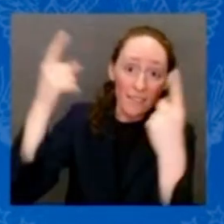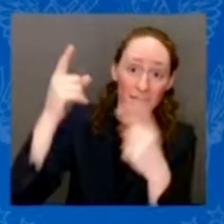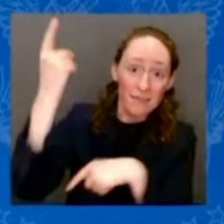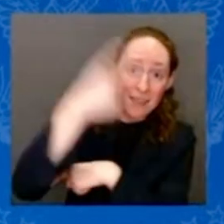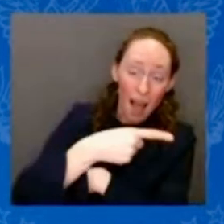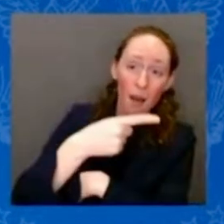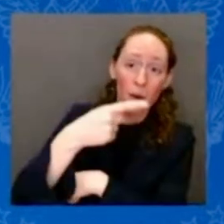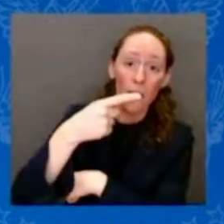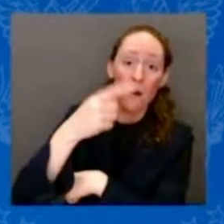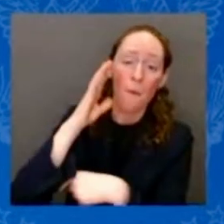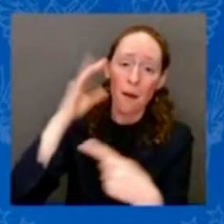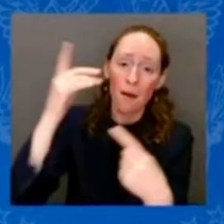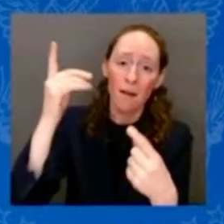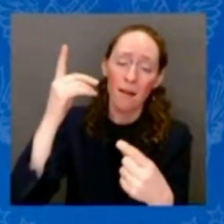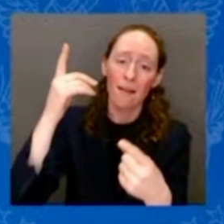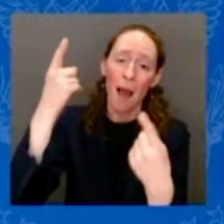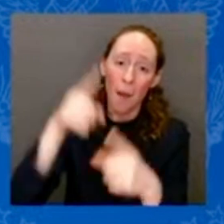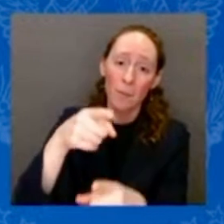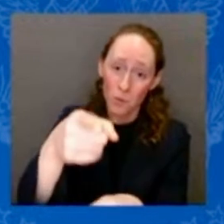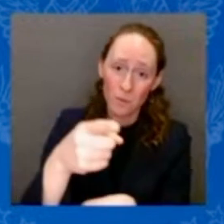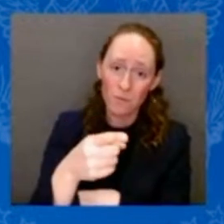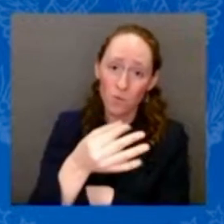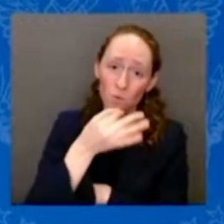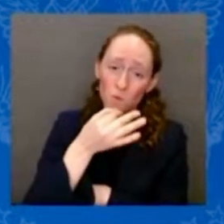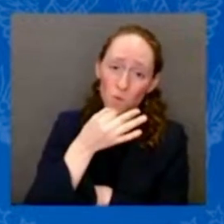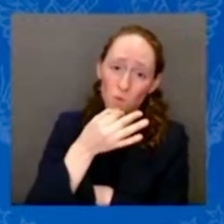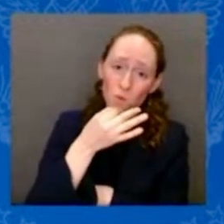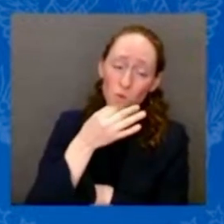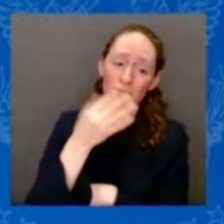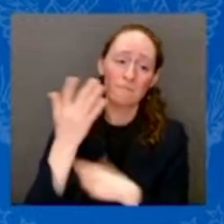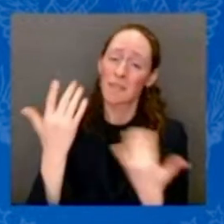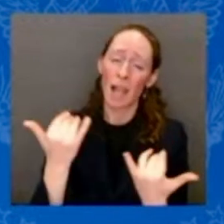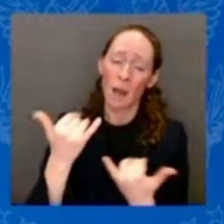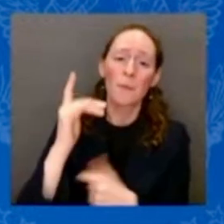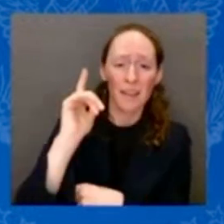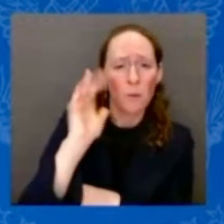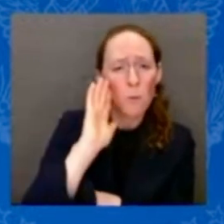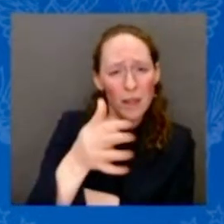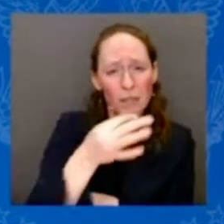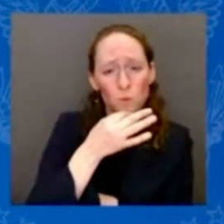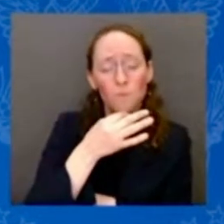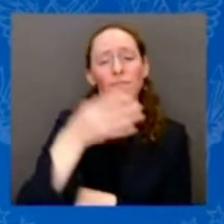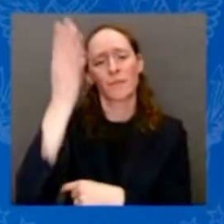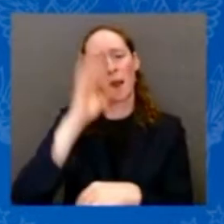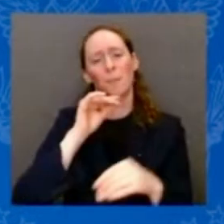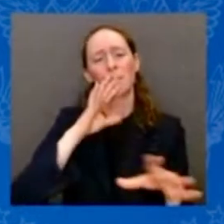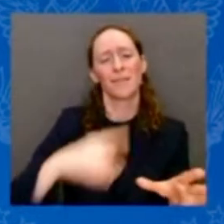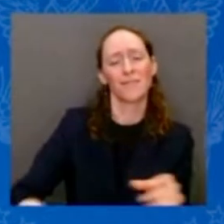God bless you all. I admire you so damn much. Thank you.